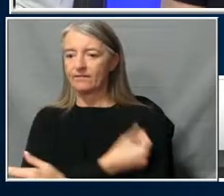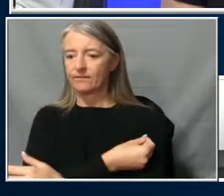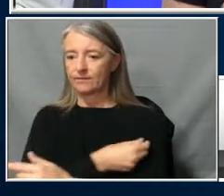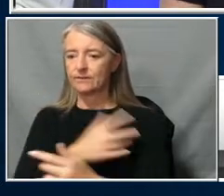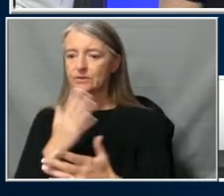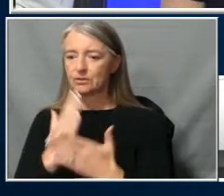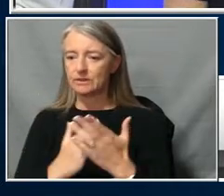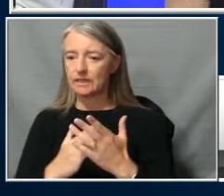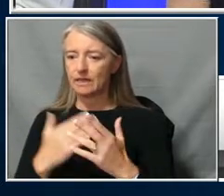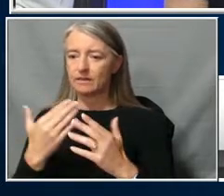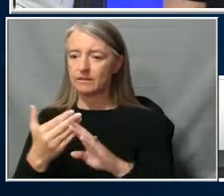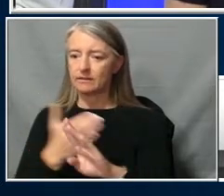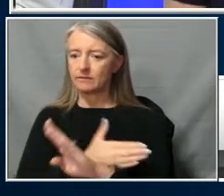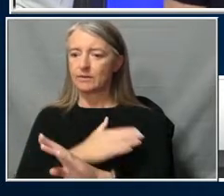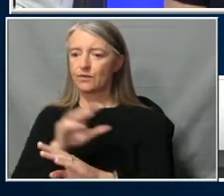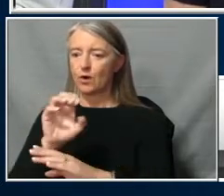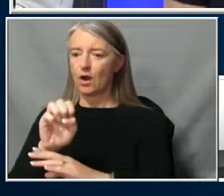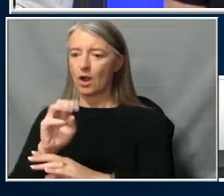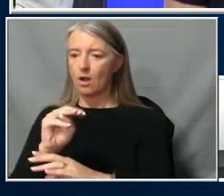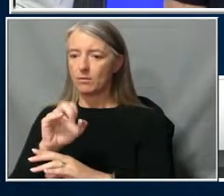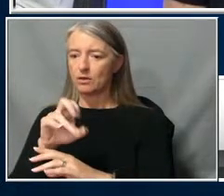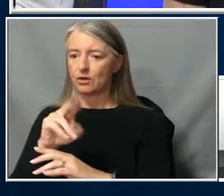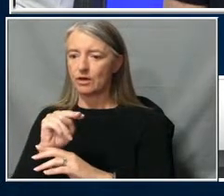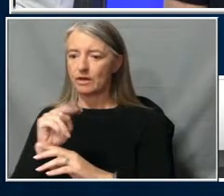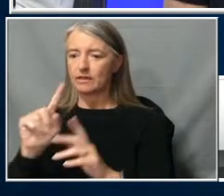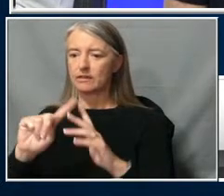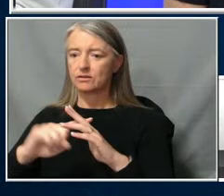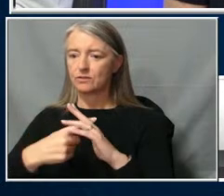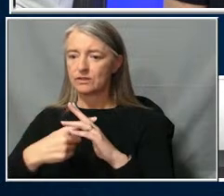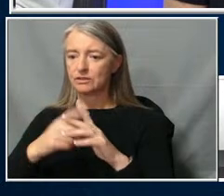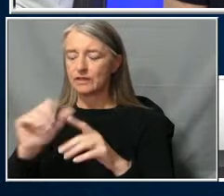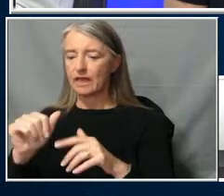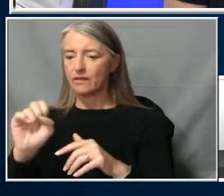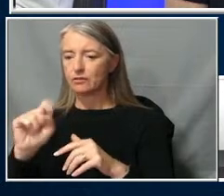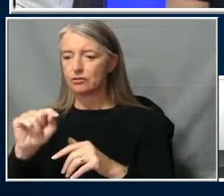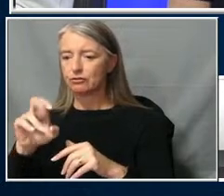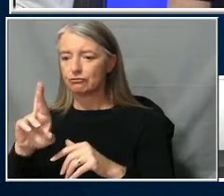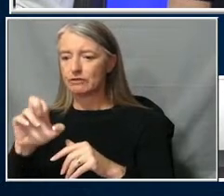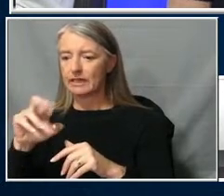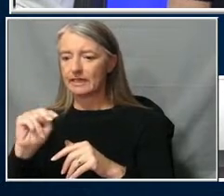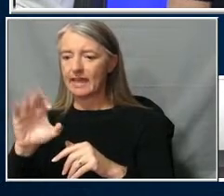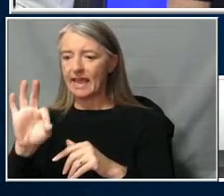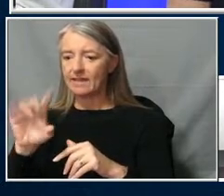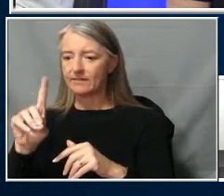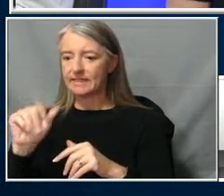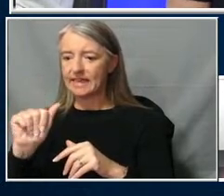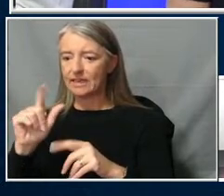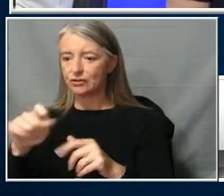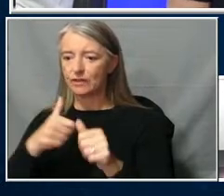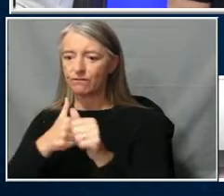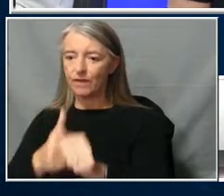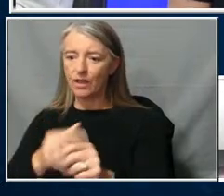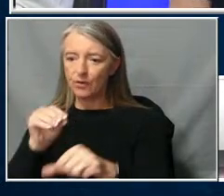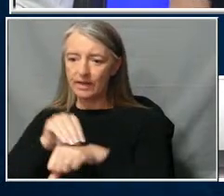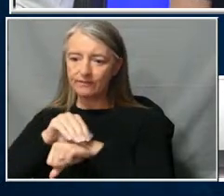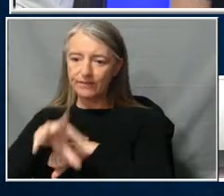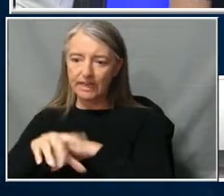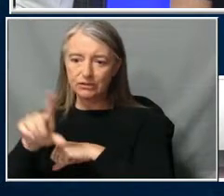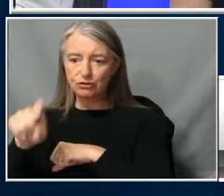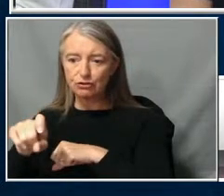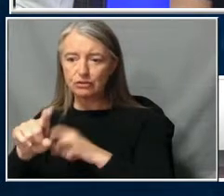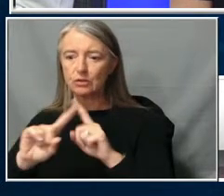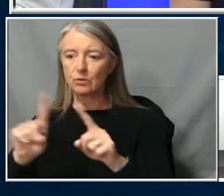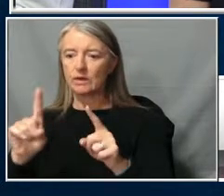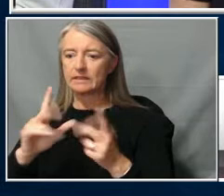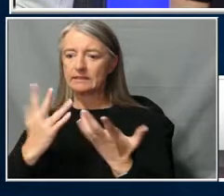of Omicron plus the original Wuhan strain. So do you think the FDA should follow this advice, and what difference really does